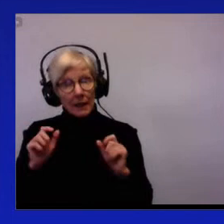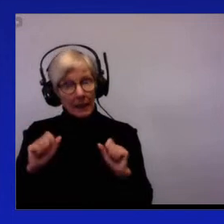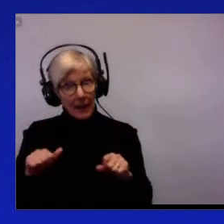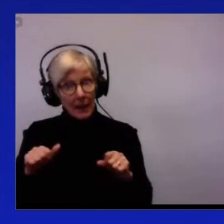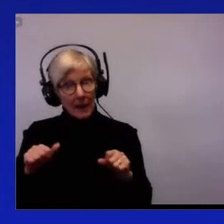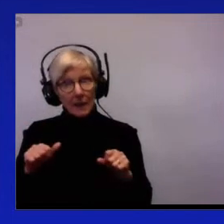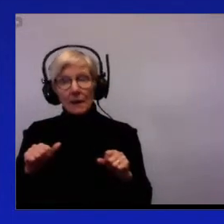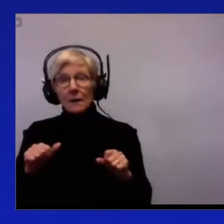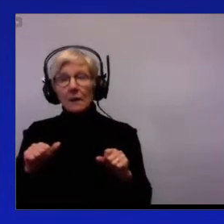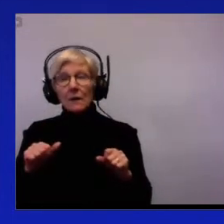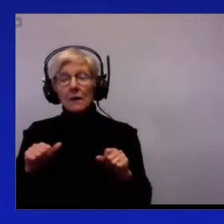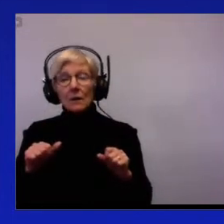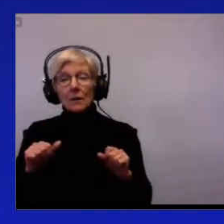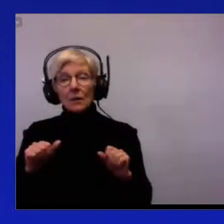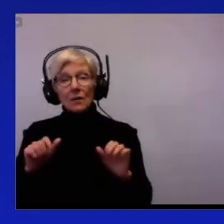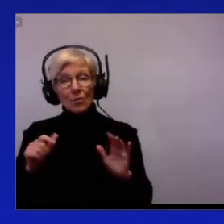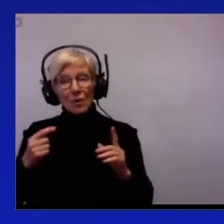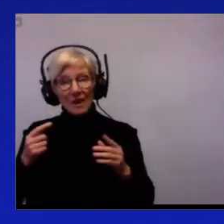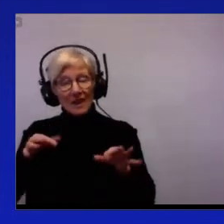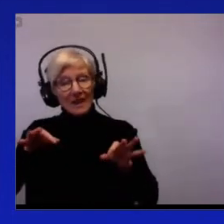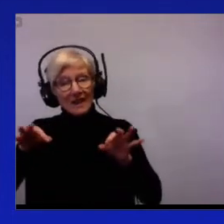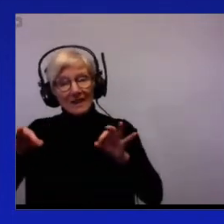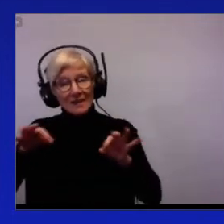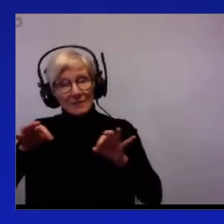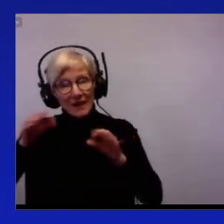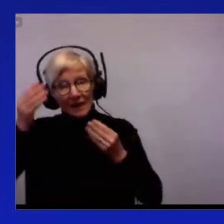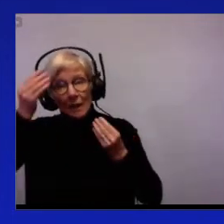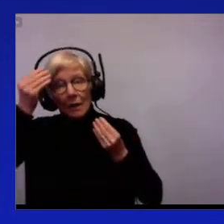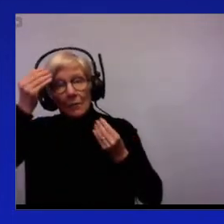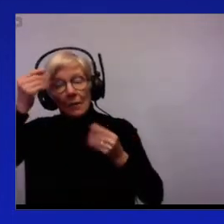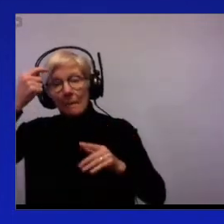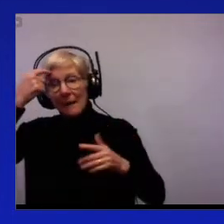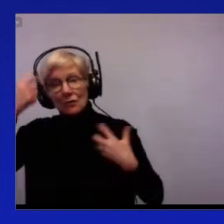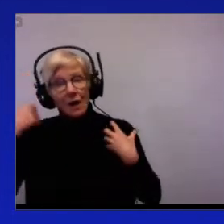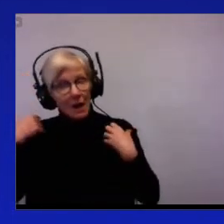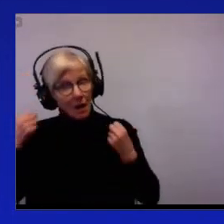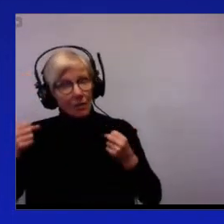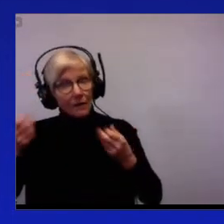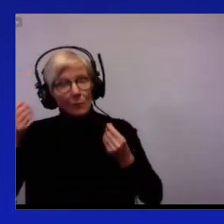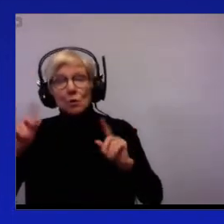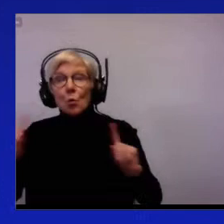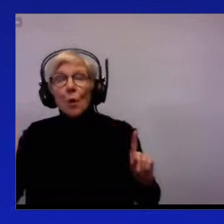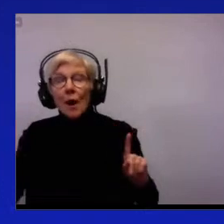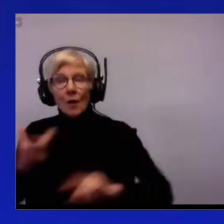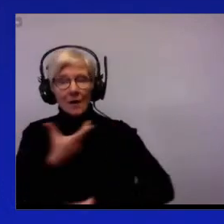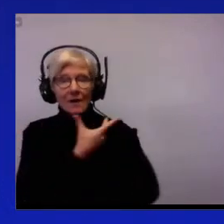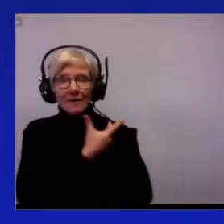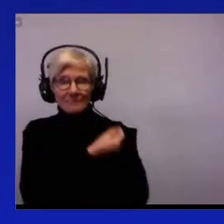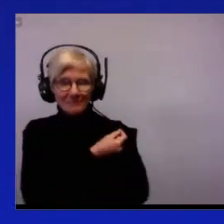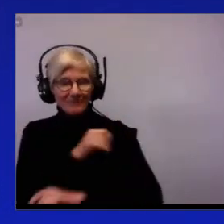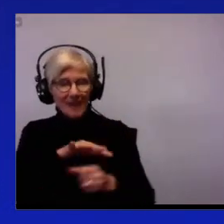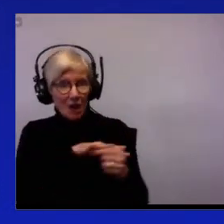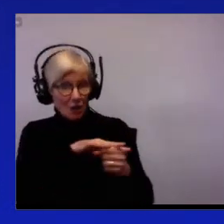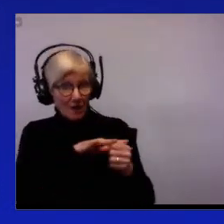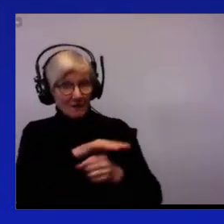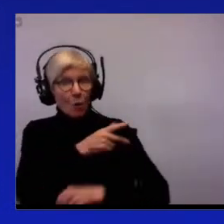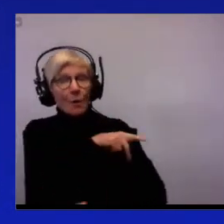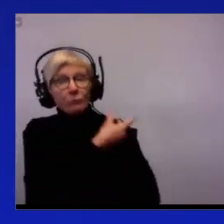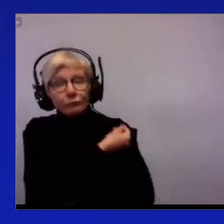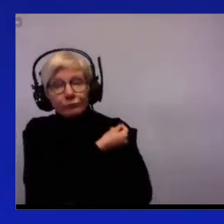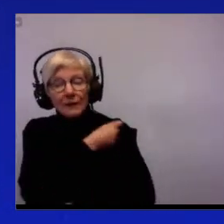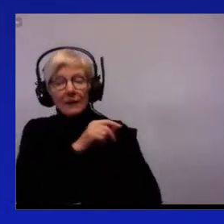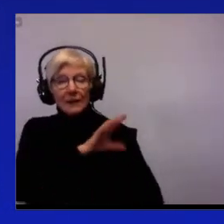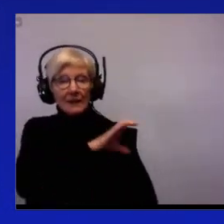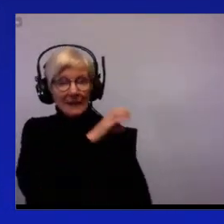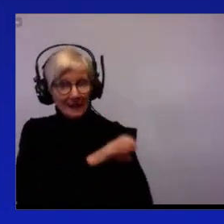available about the mental health resources that we have in these locations. So is that something that has been explored, or is it something that could